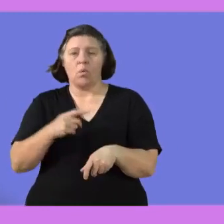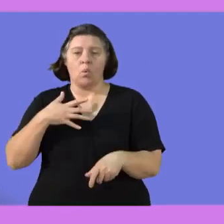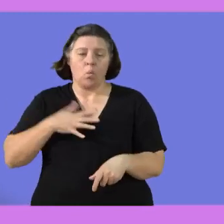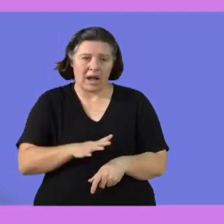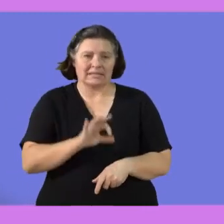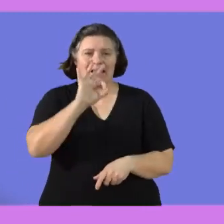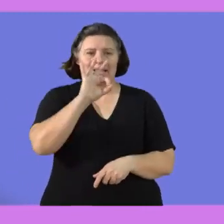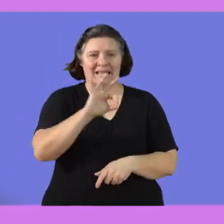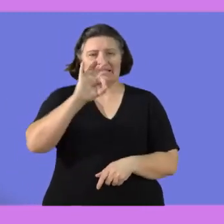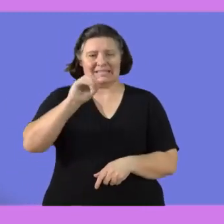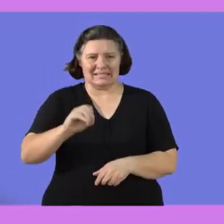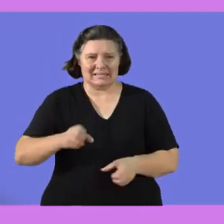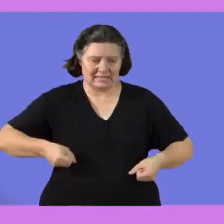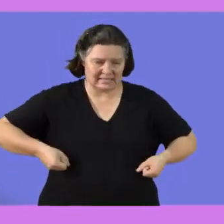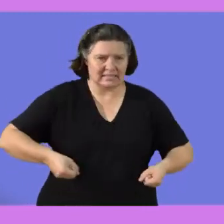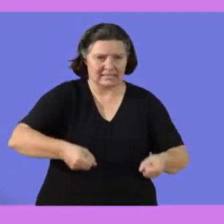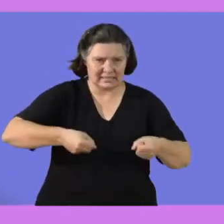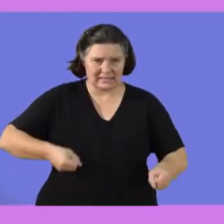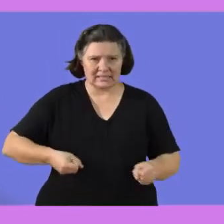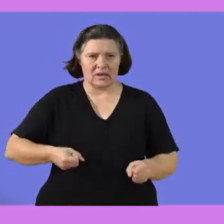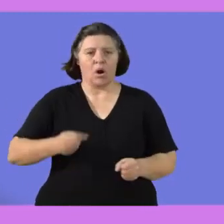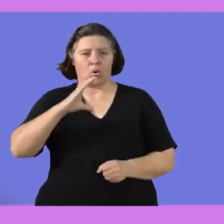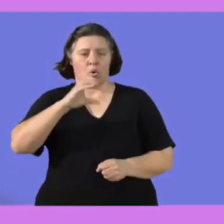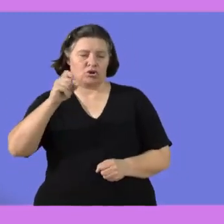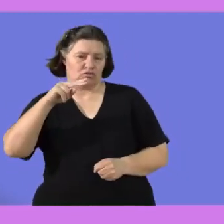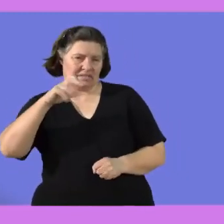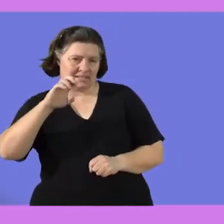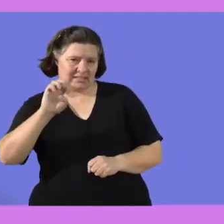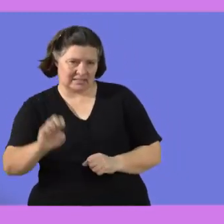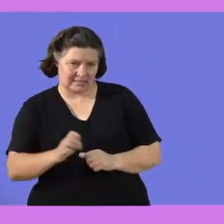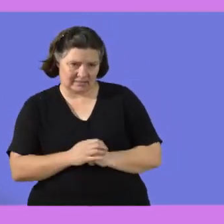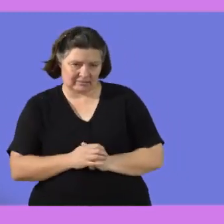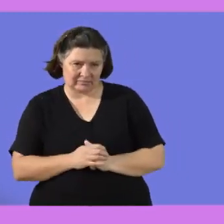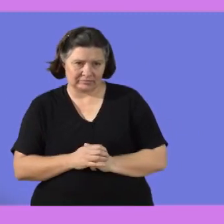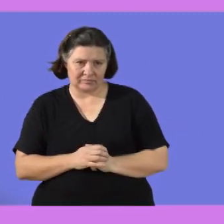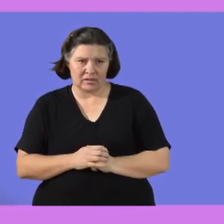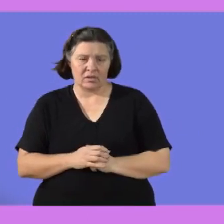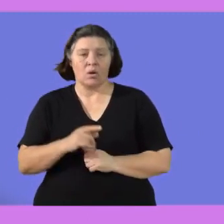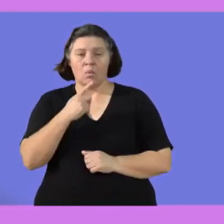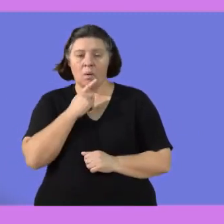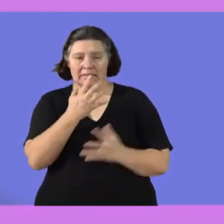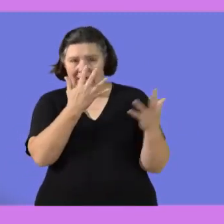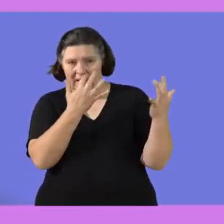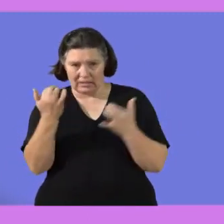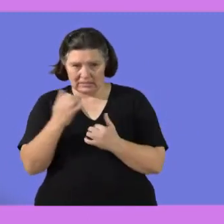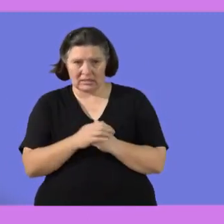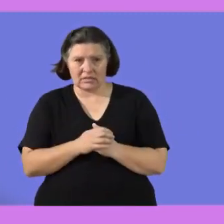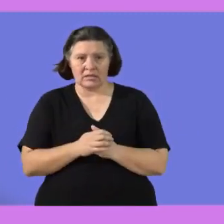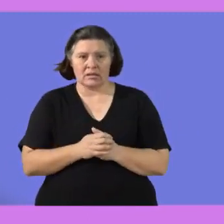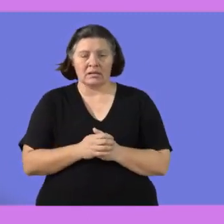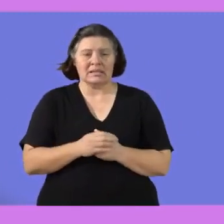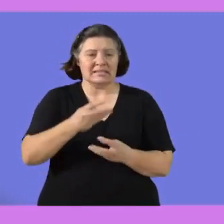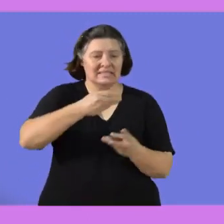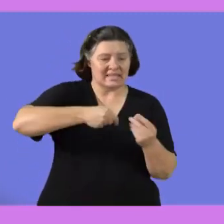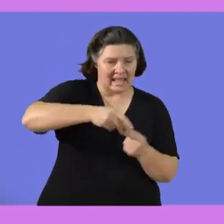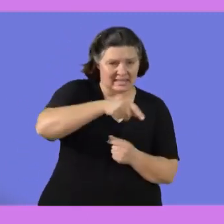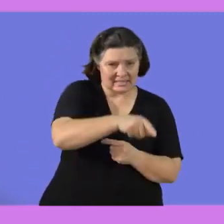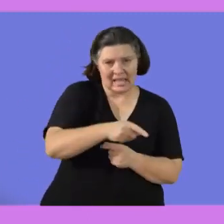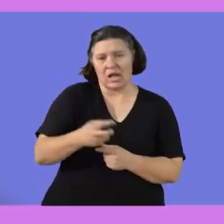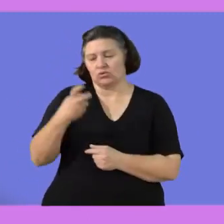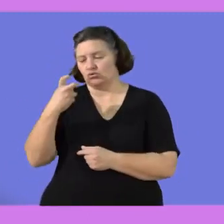needed to make 30 wheelbarrows of concrete? So now we must calculate both the wheelbarrows